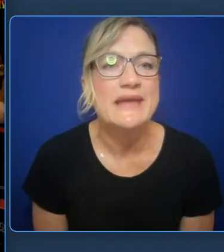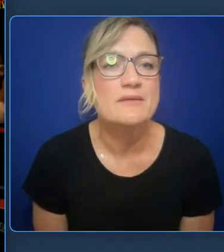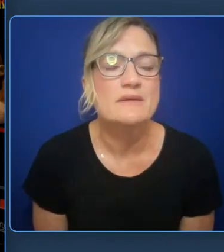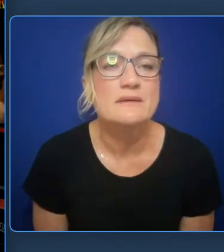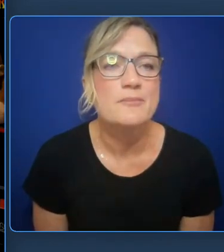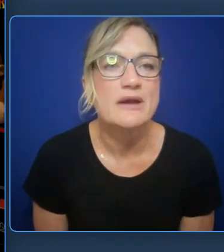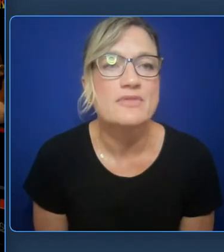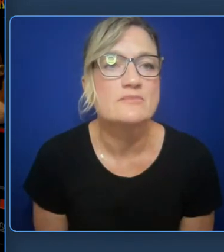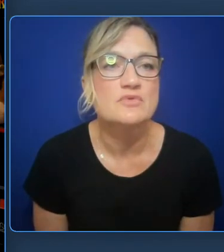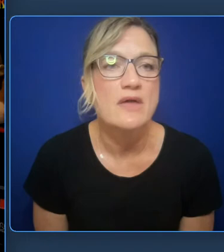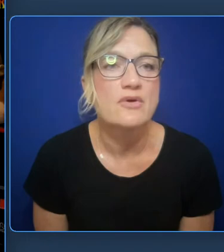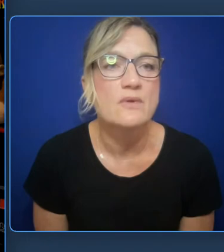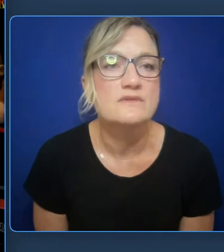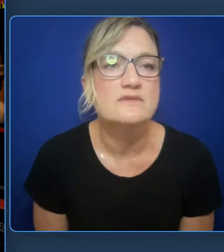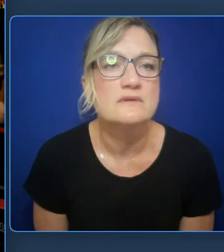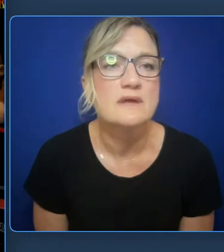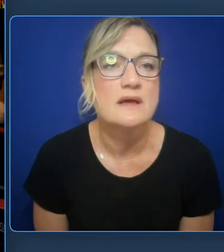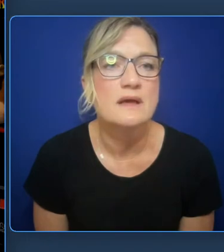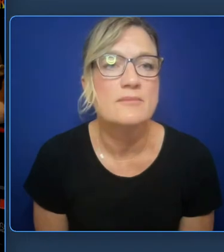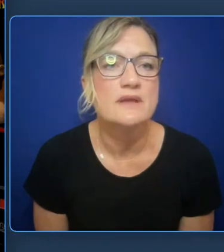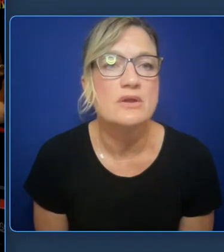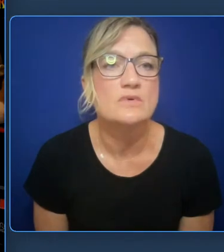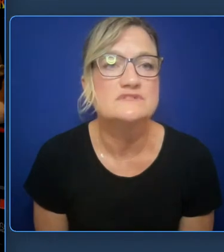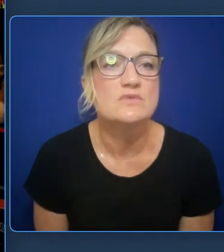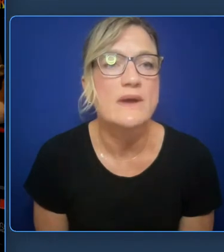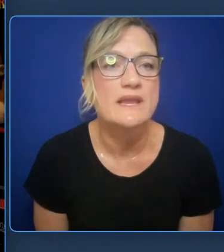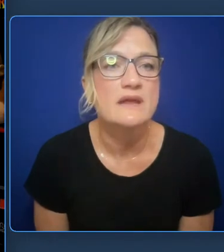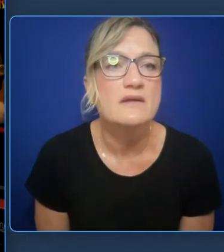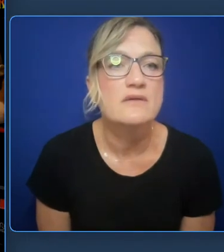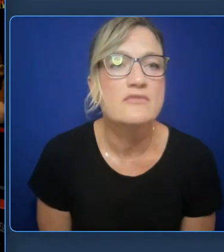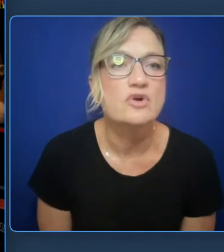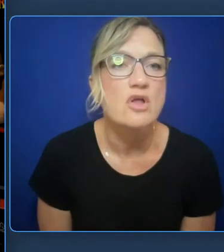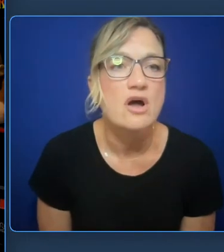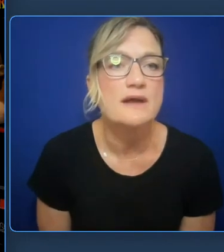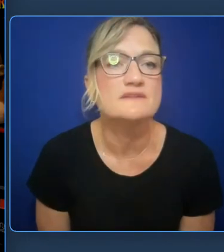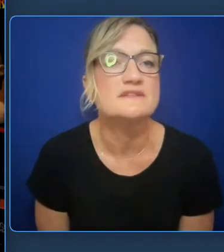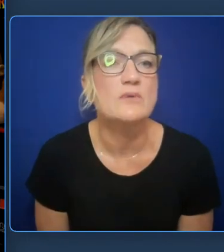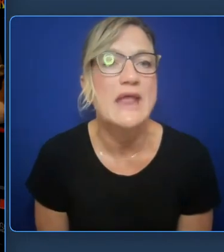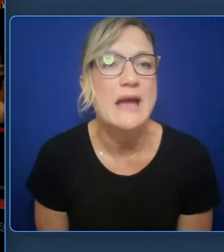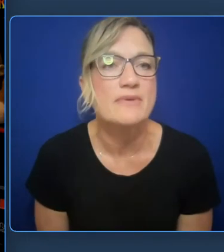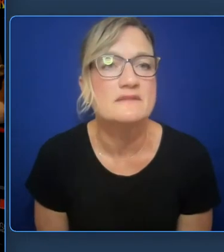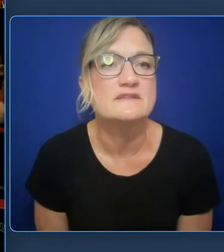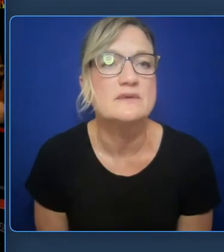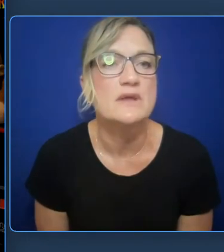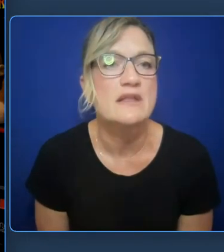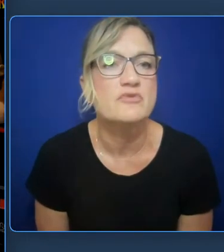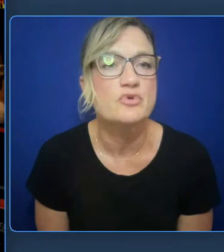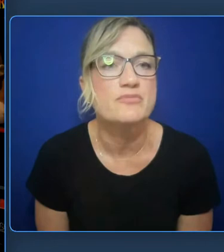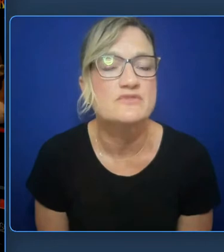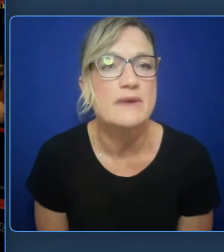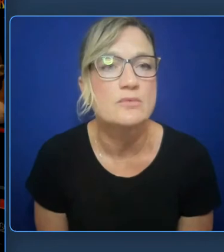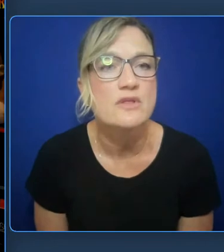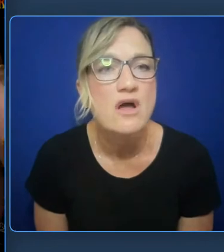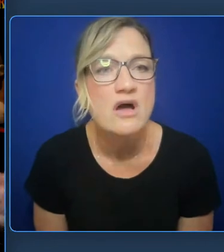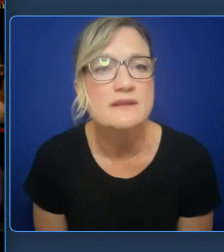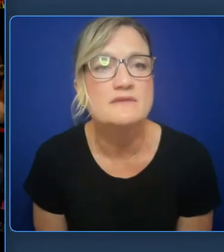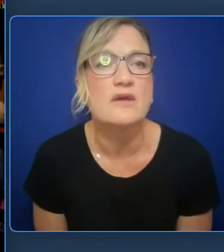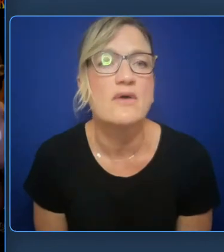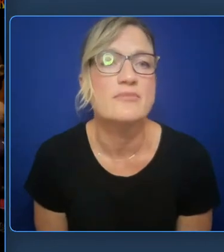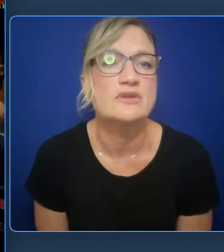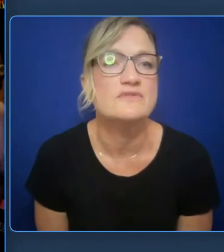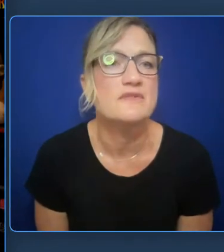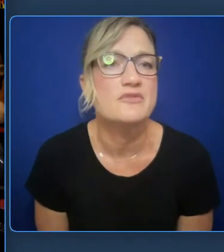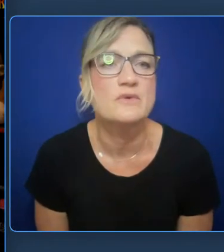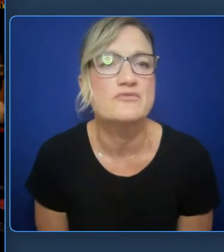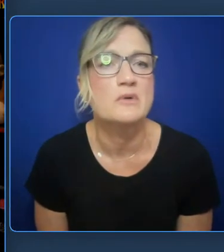but you can't compare them to other ones. You know, we're still waiting for Claude to see what happens and see what kind of improvements are made with Claude.